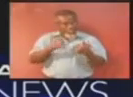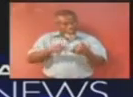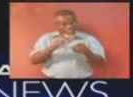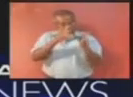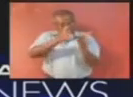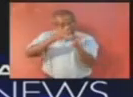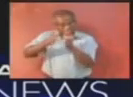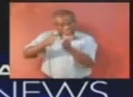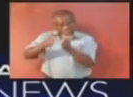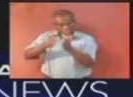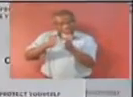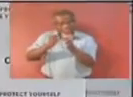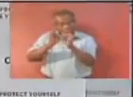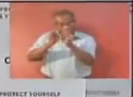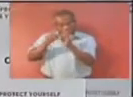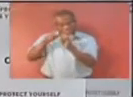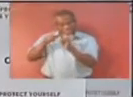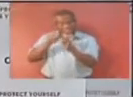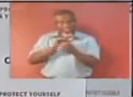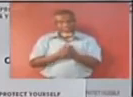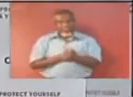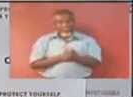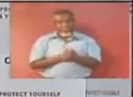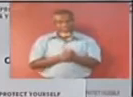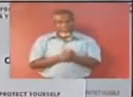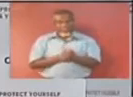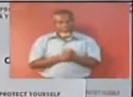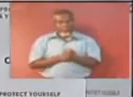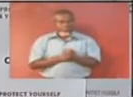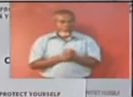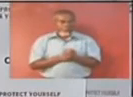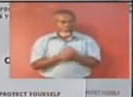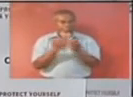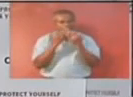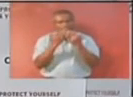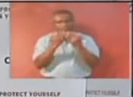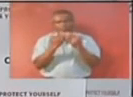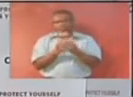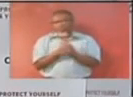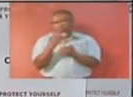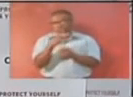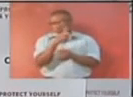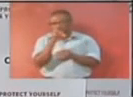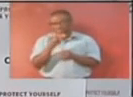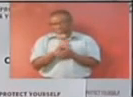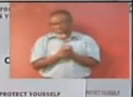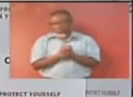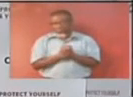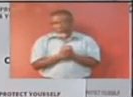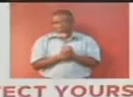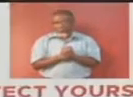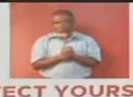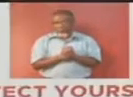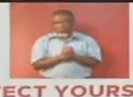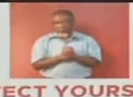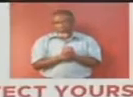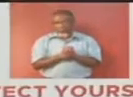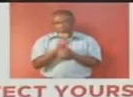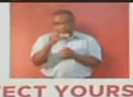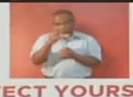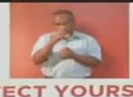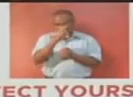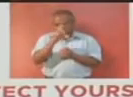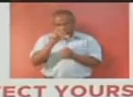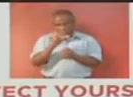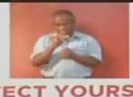situation? Thank you. Okay, thank you for the two questions. The short answer to your first question is no. The resources in